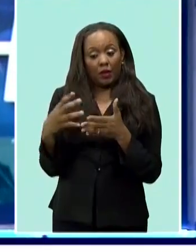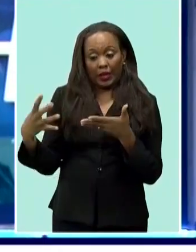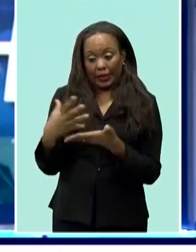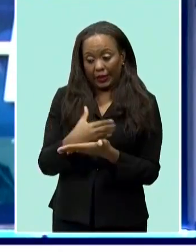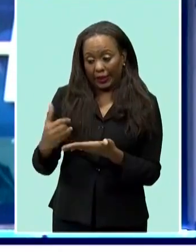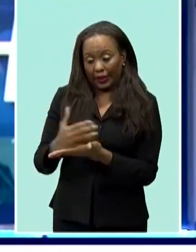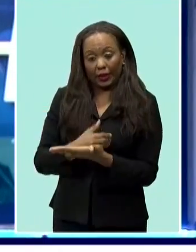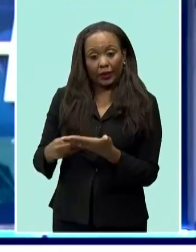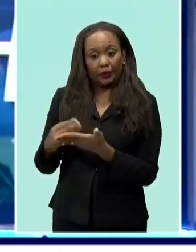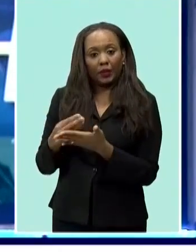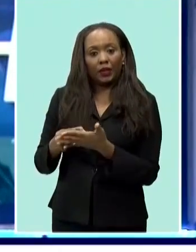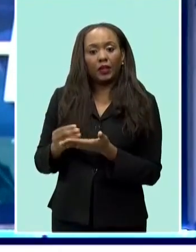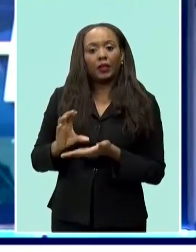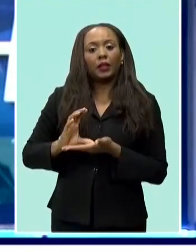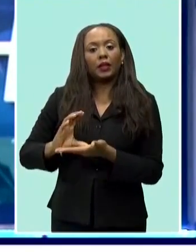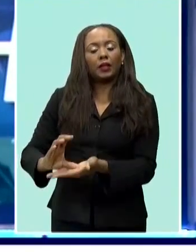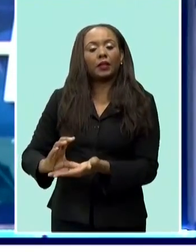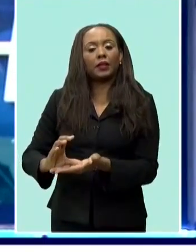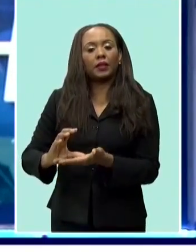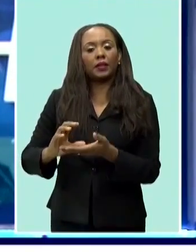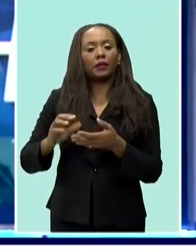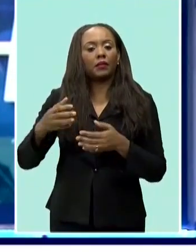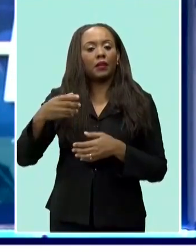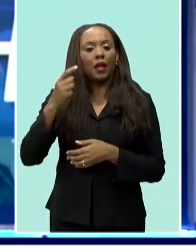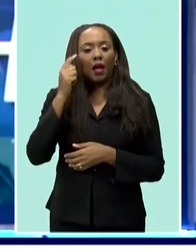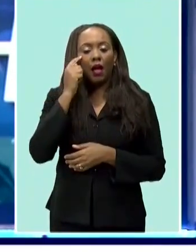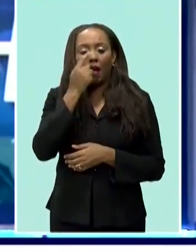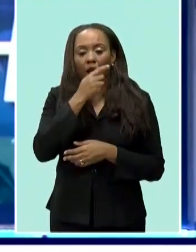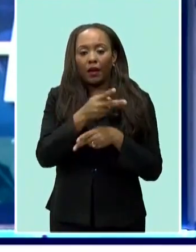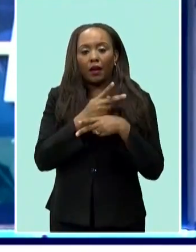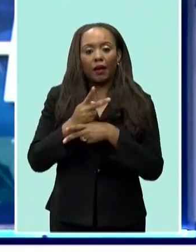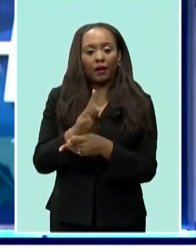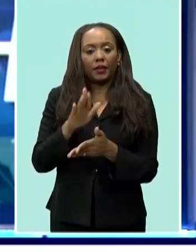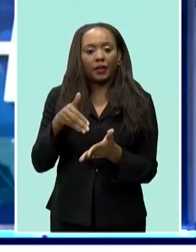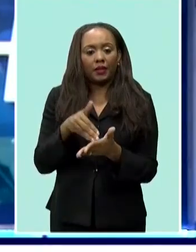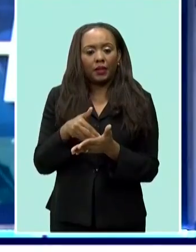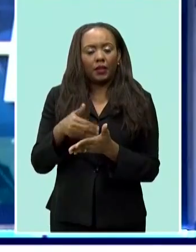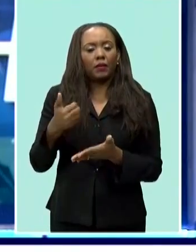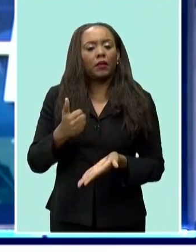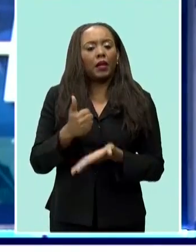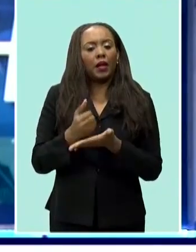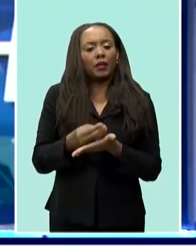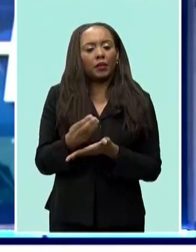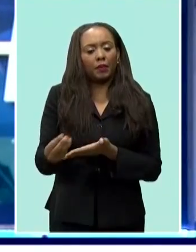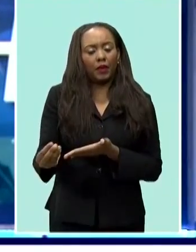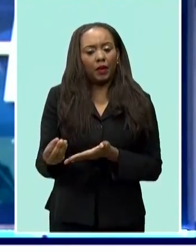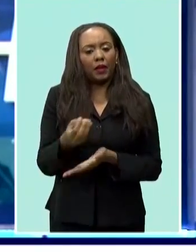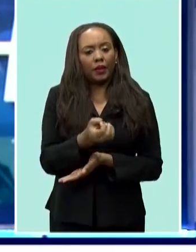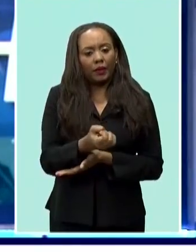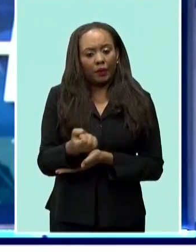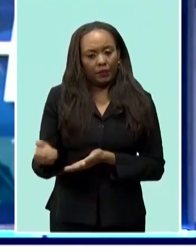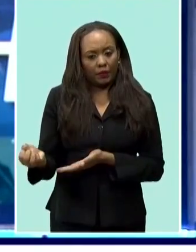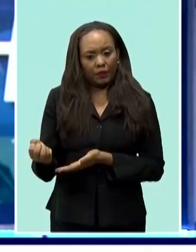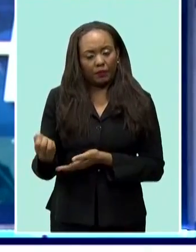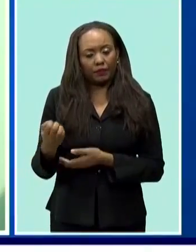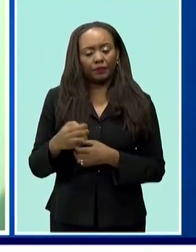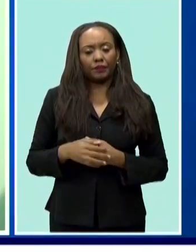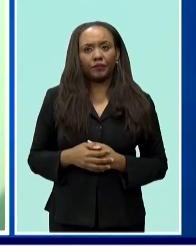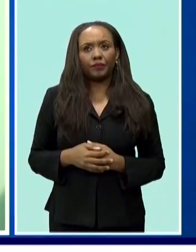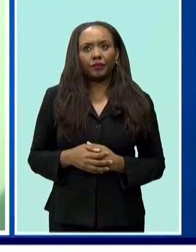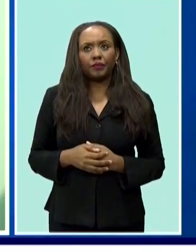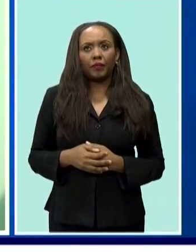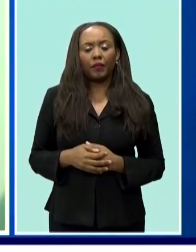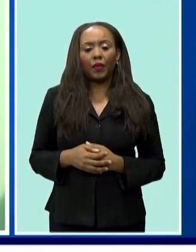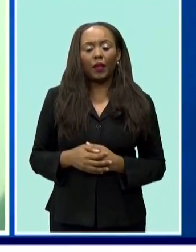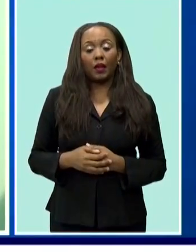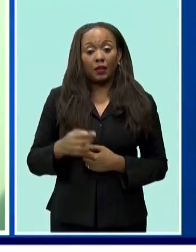to the Lions Eye Care Center. Dr. Dawn Grosvenor explains the funds will help secure equipment for the facility. The floor